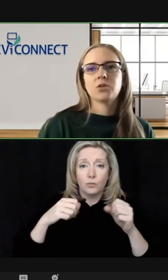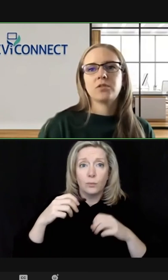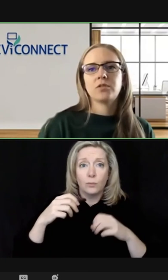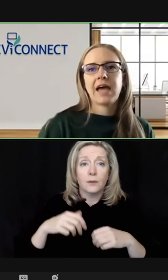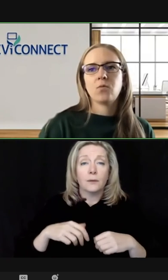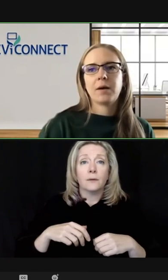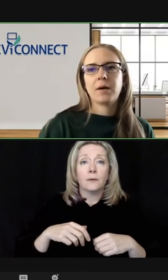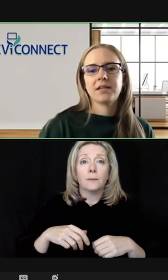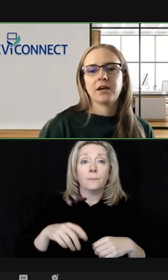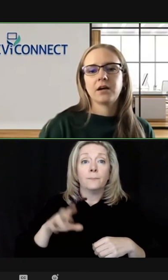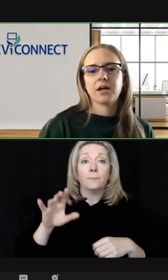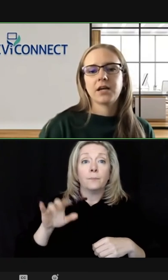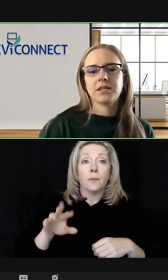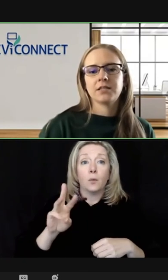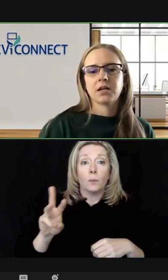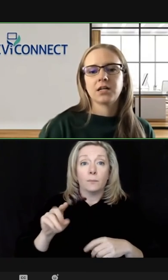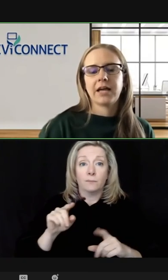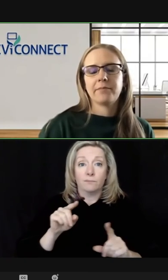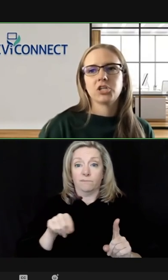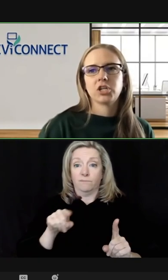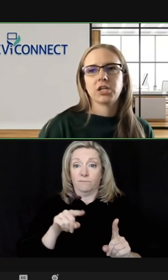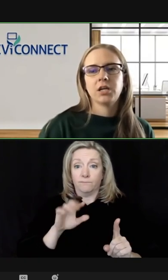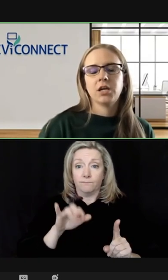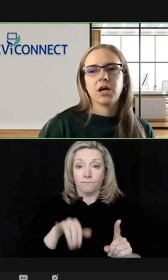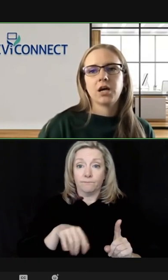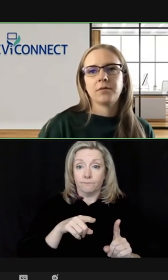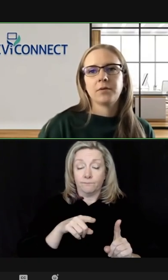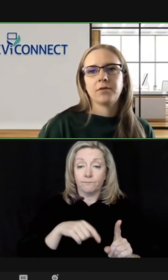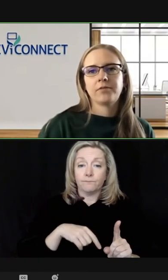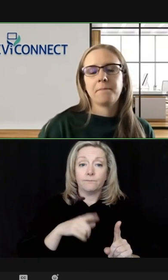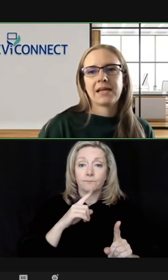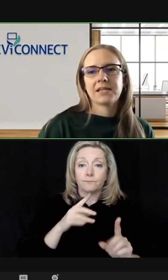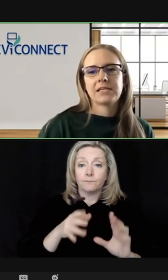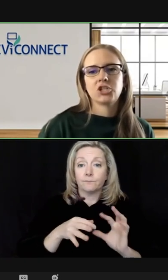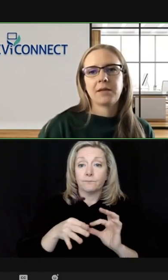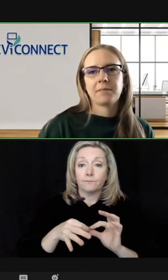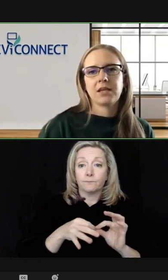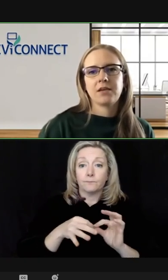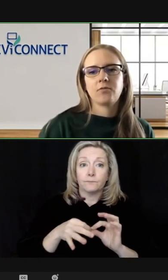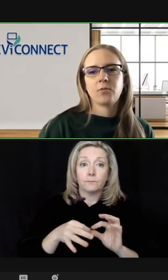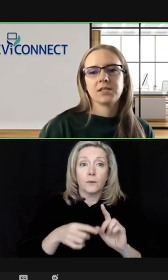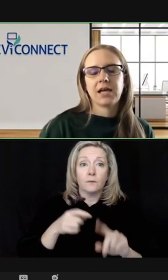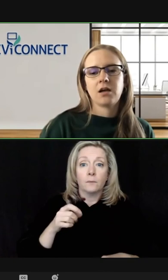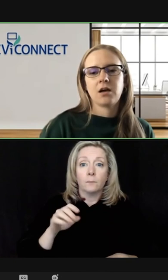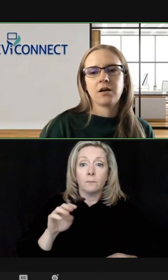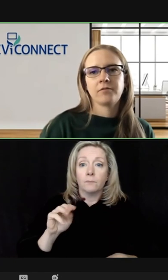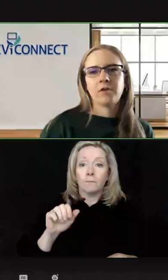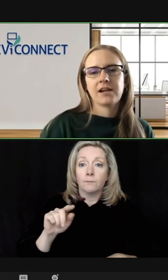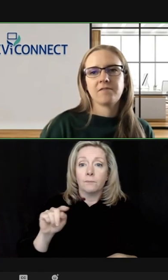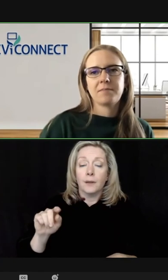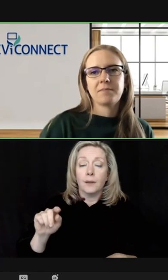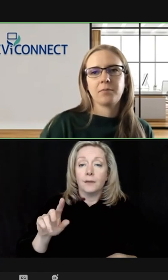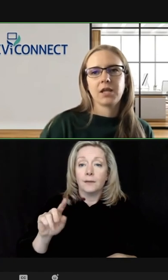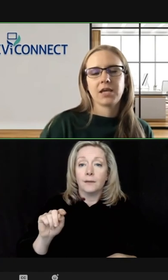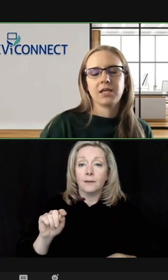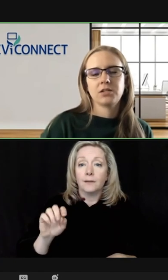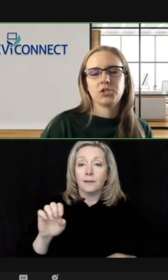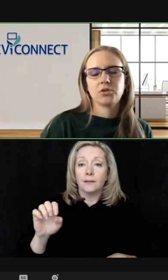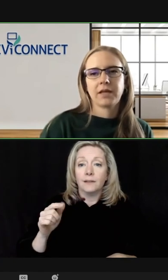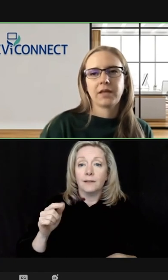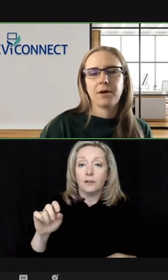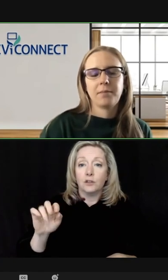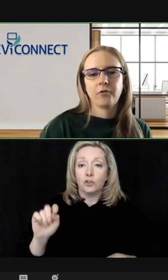Okay, so that website there is a collaboration from Matt Tejan, I believe, where he's had a variety of people